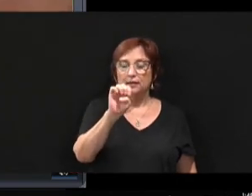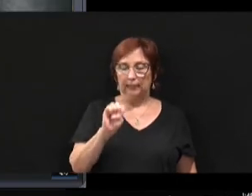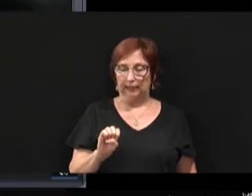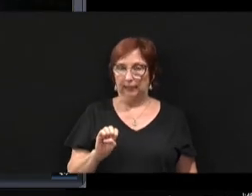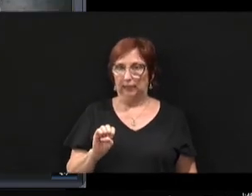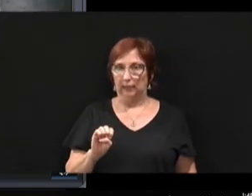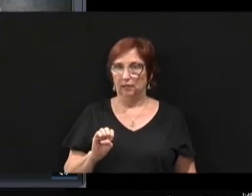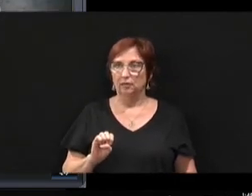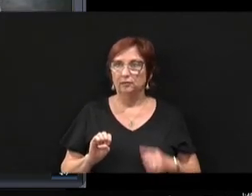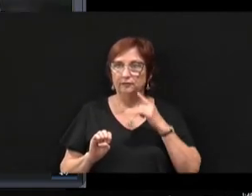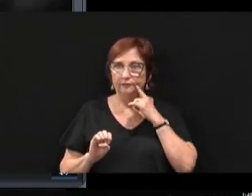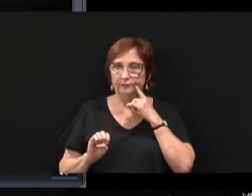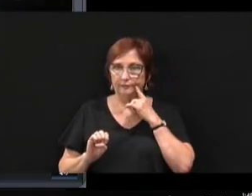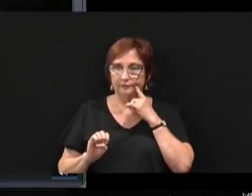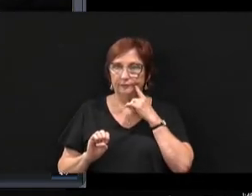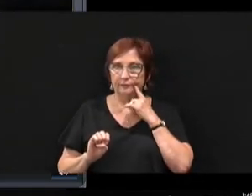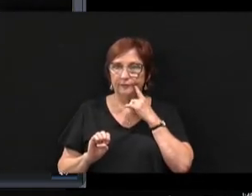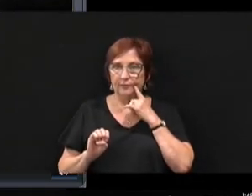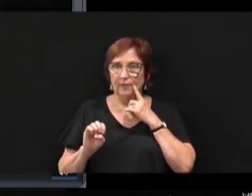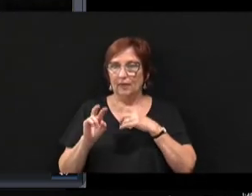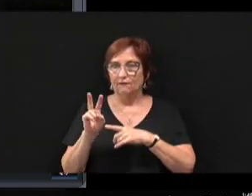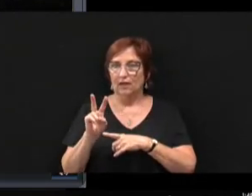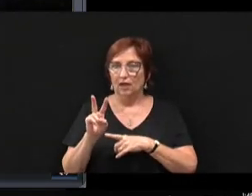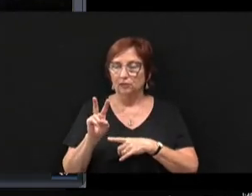Okay, name me the vowels.